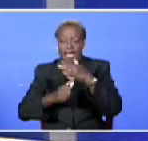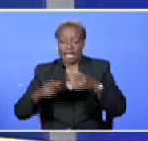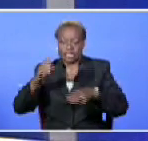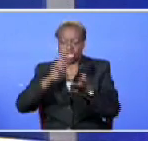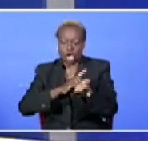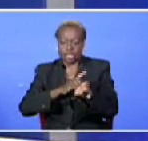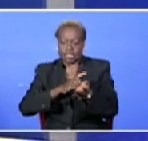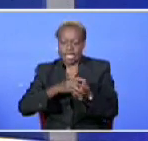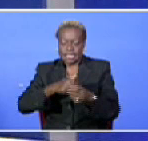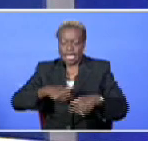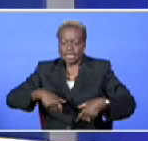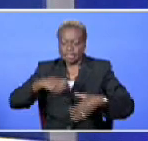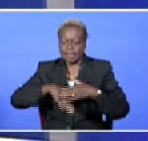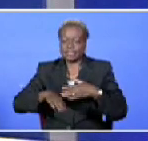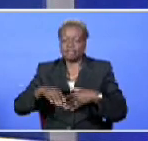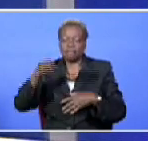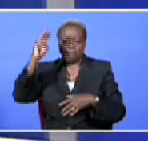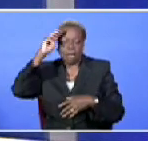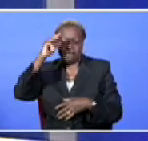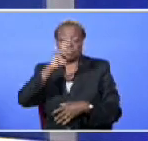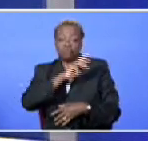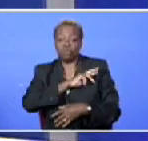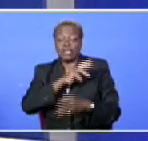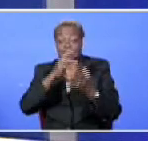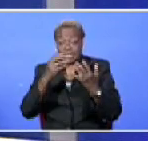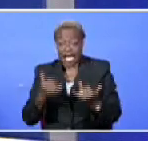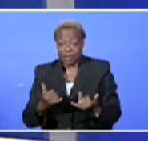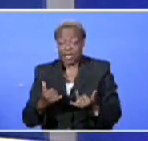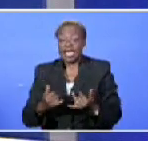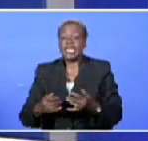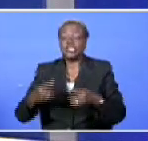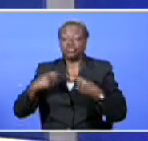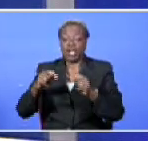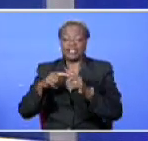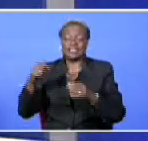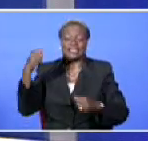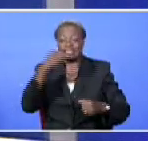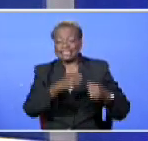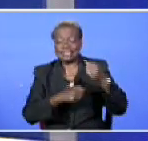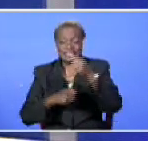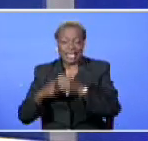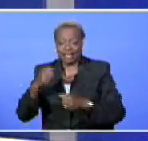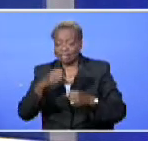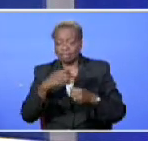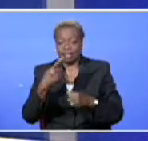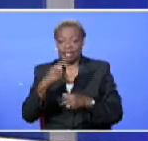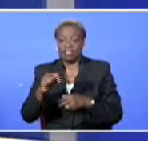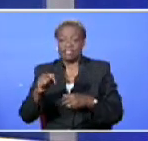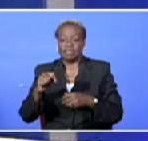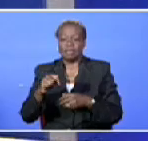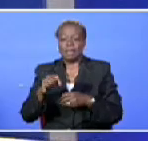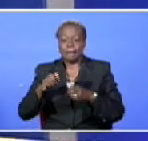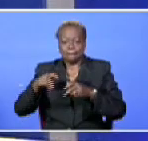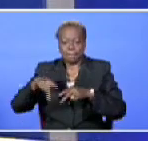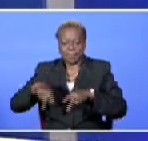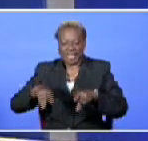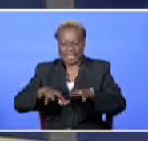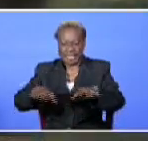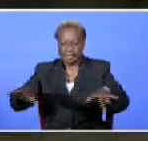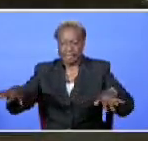now he's helping to tackle the novel coronavirus pandemic. Our Amajel Knowles spoke with him in this